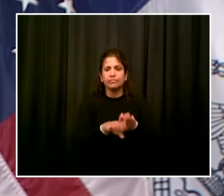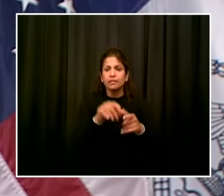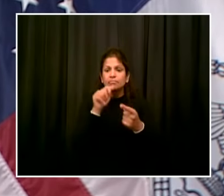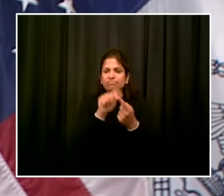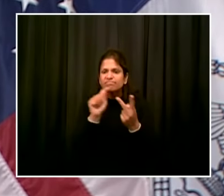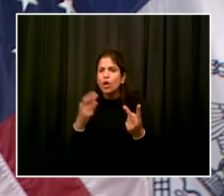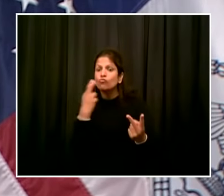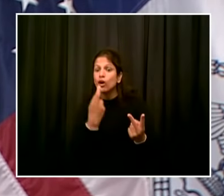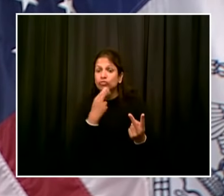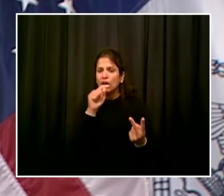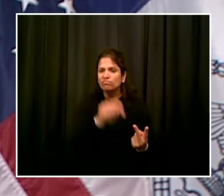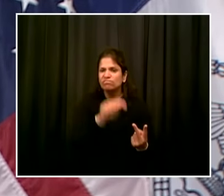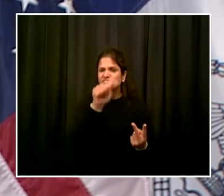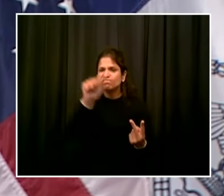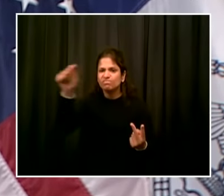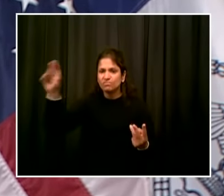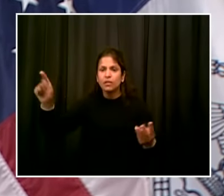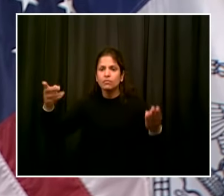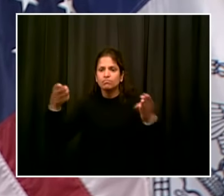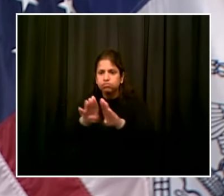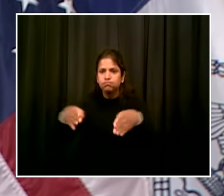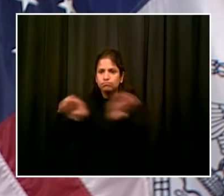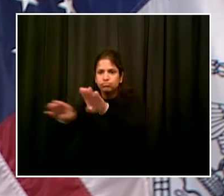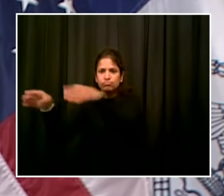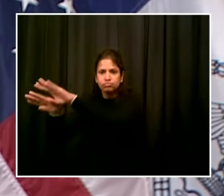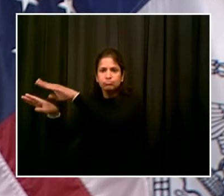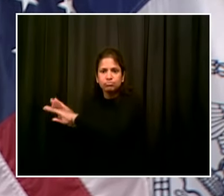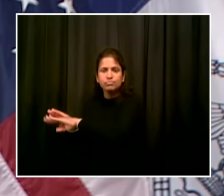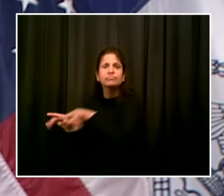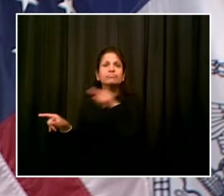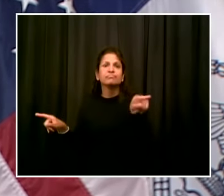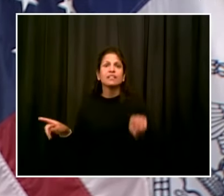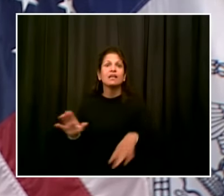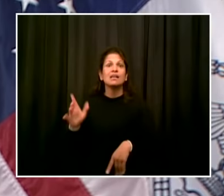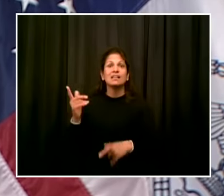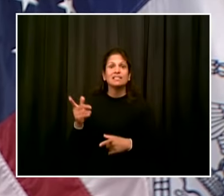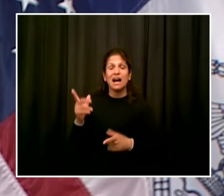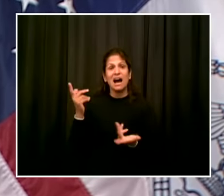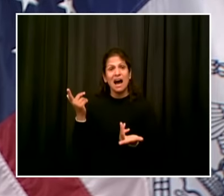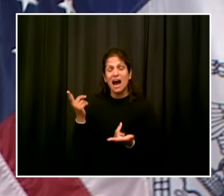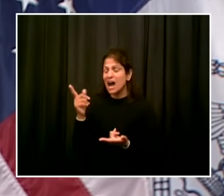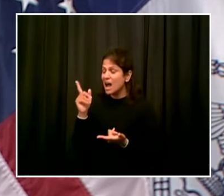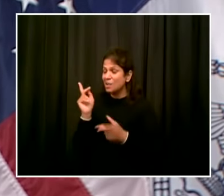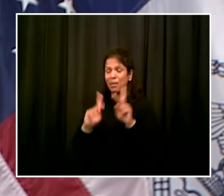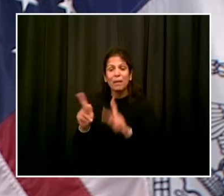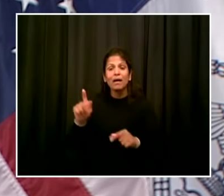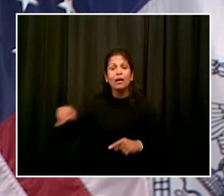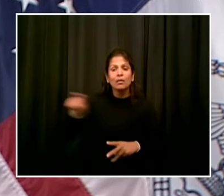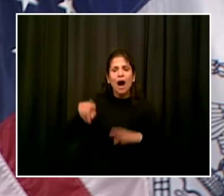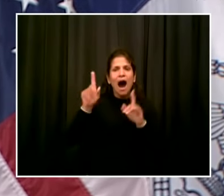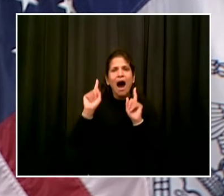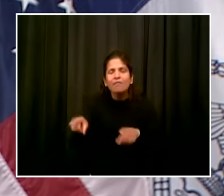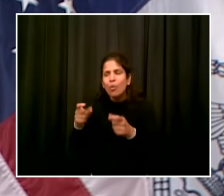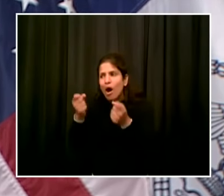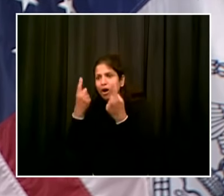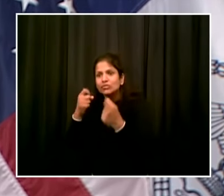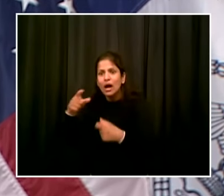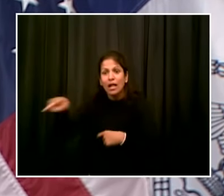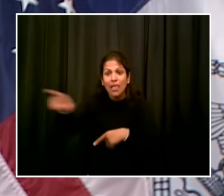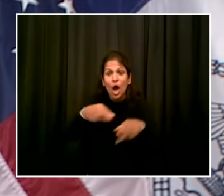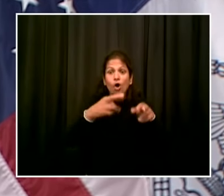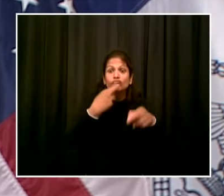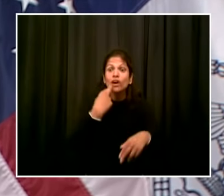And people have to get clear that this is dangerous if they don't do it right. So, you know, we've given lots of warnings. Now, if we have to do fines, if we have to